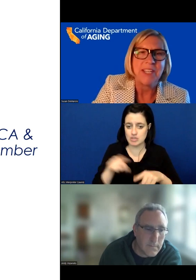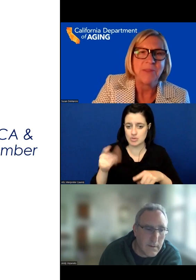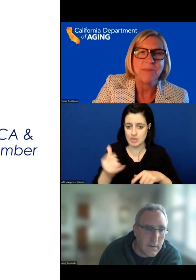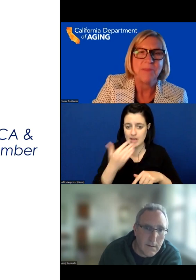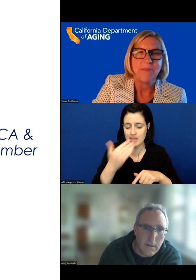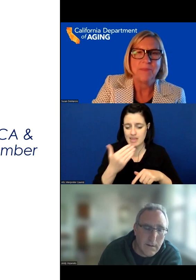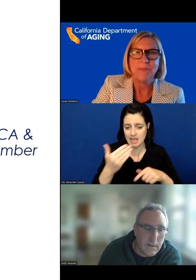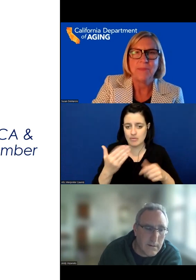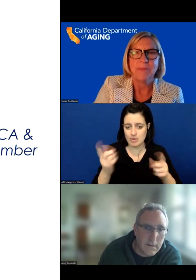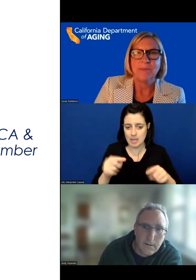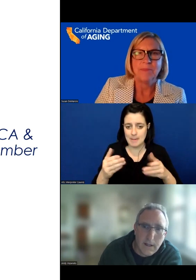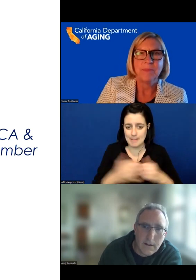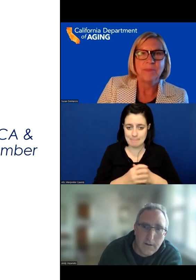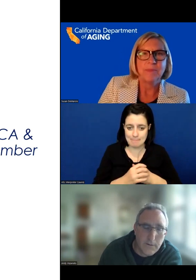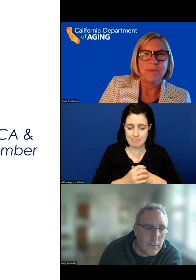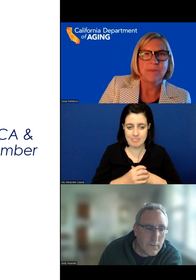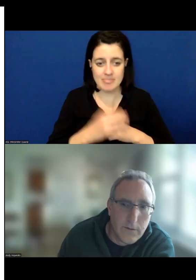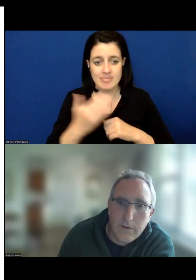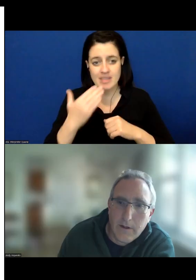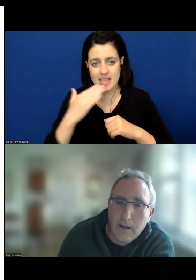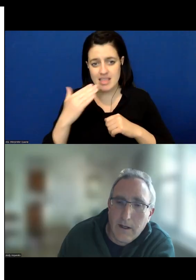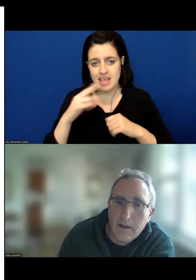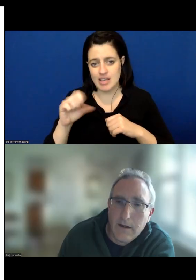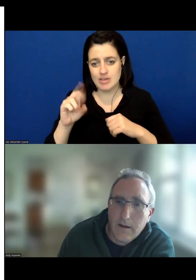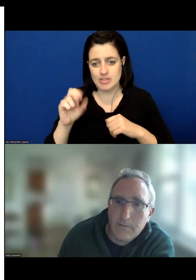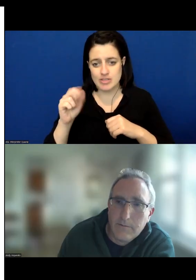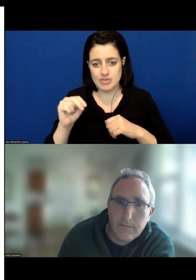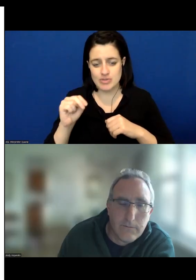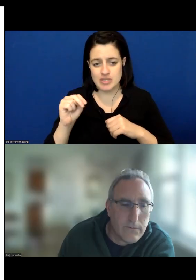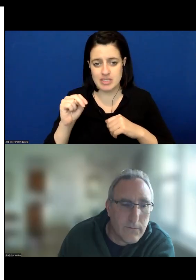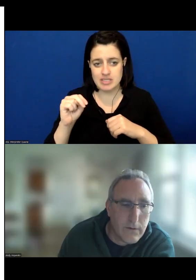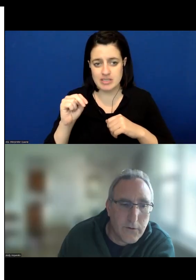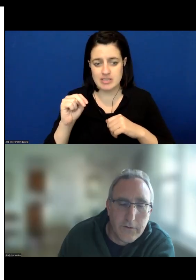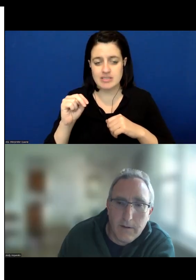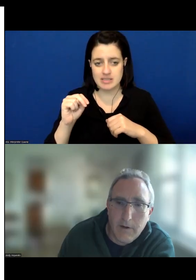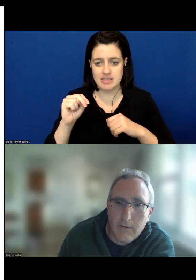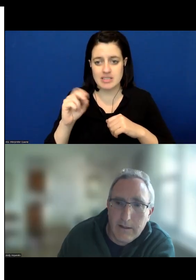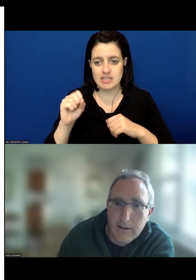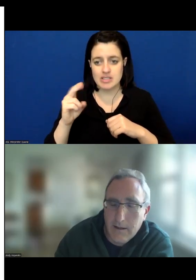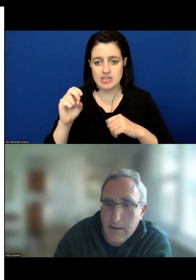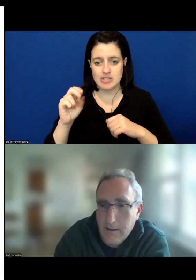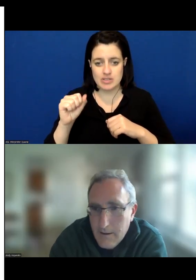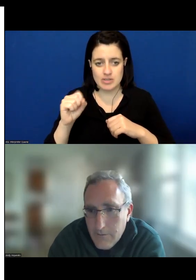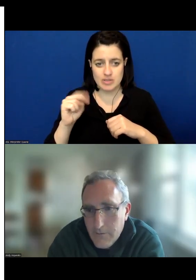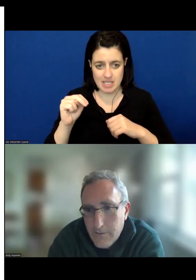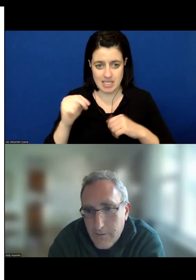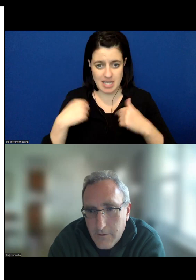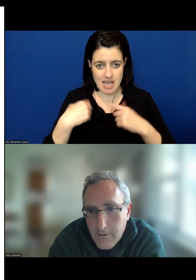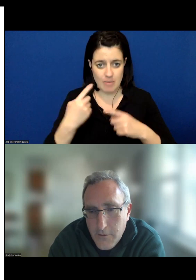for being here. Thank you, Susan. And Susan, am I right